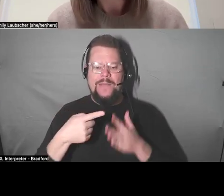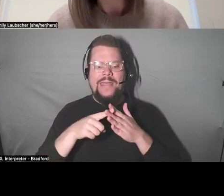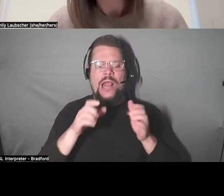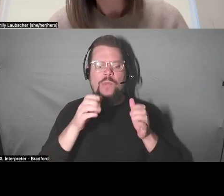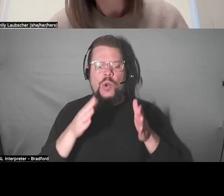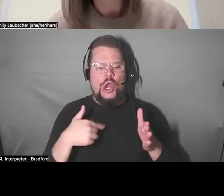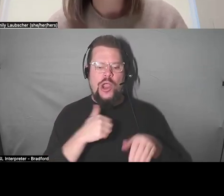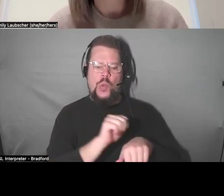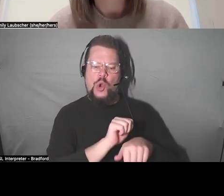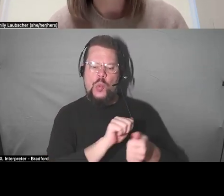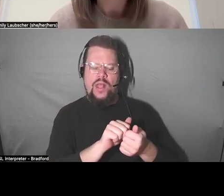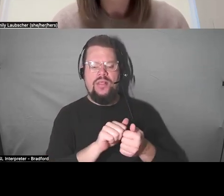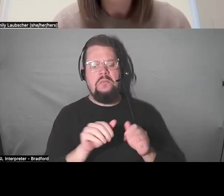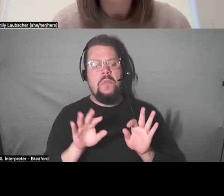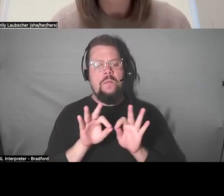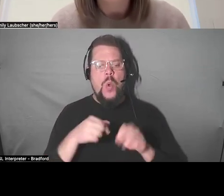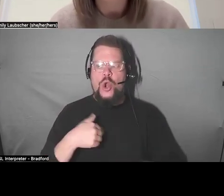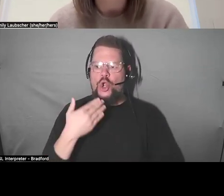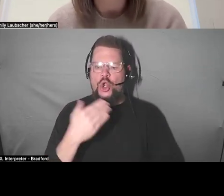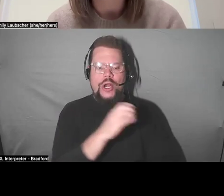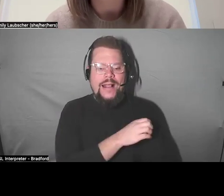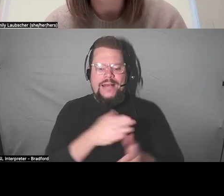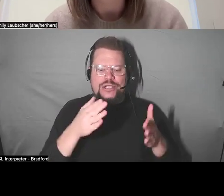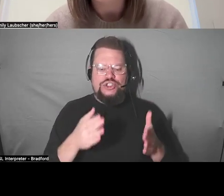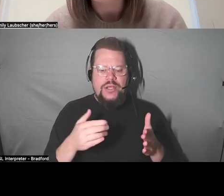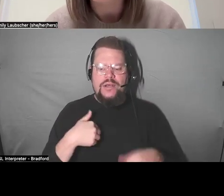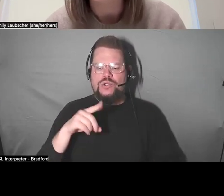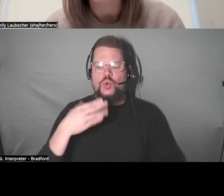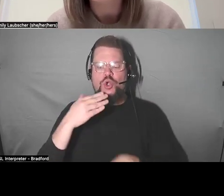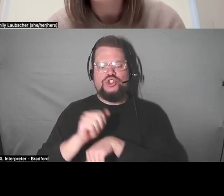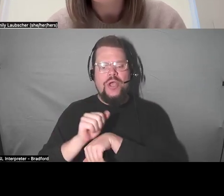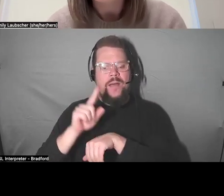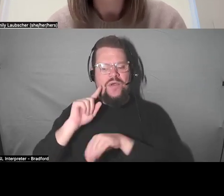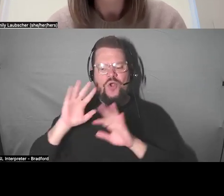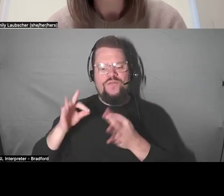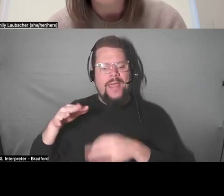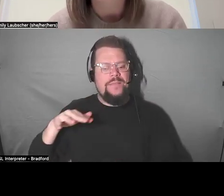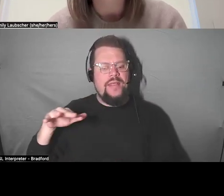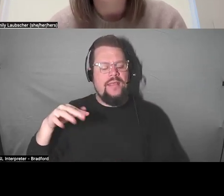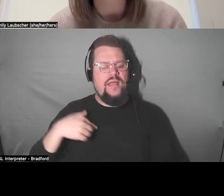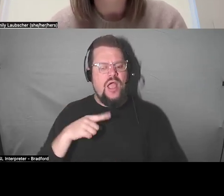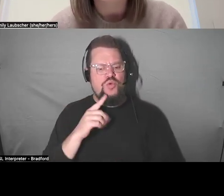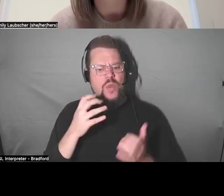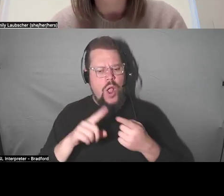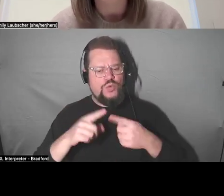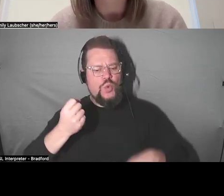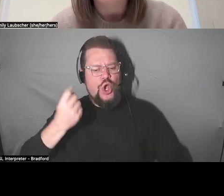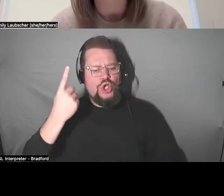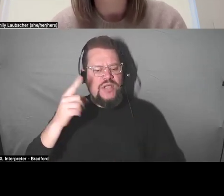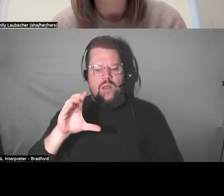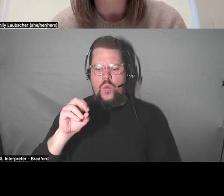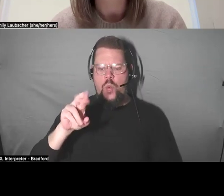But I wanted to be a good clinician and I wanted to do a good job for the kids and families I was working with. I really wanted to understand